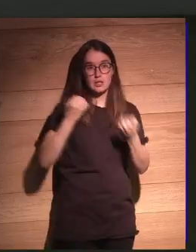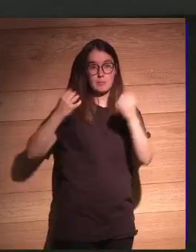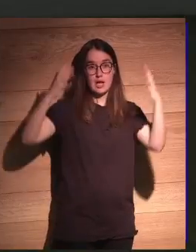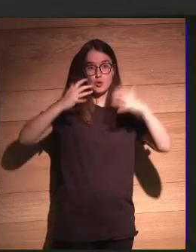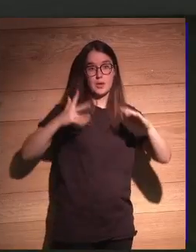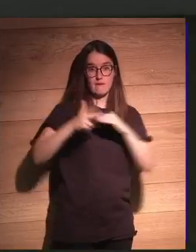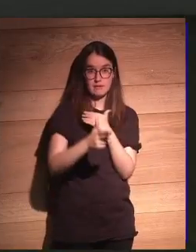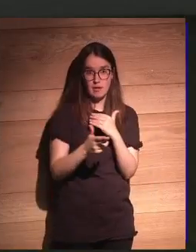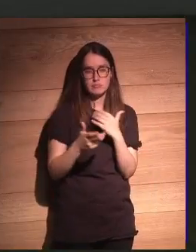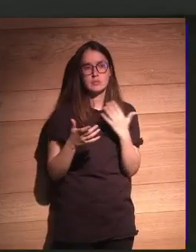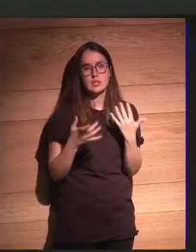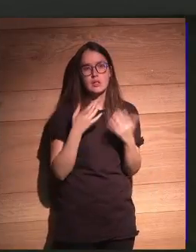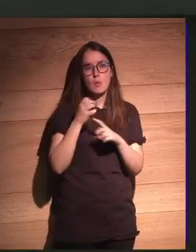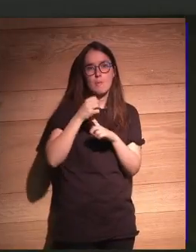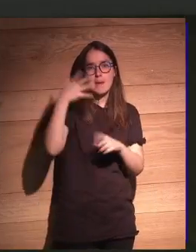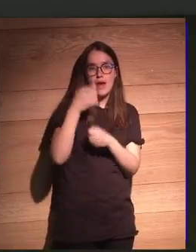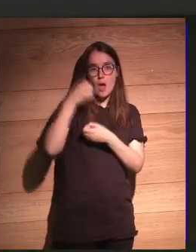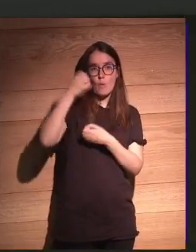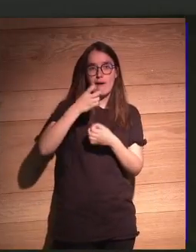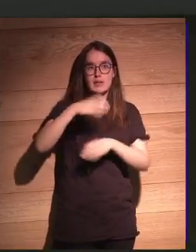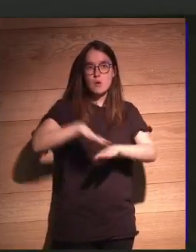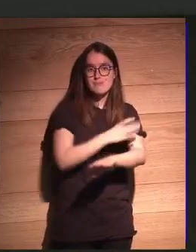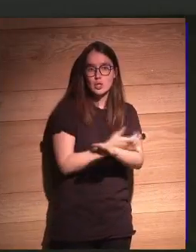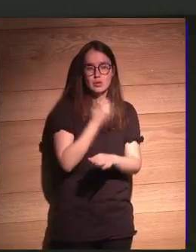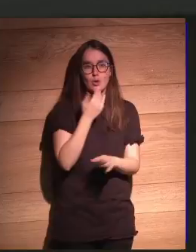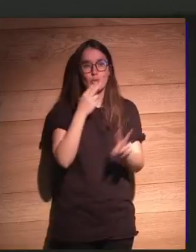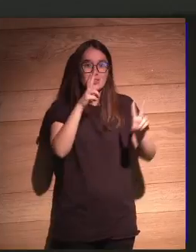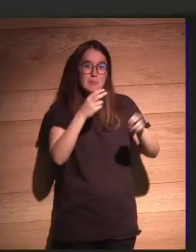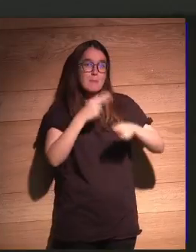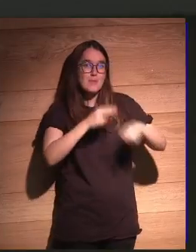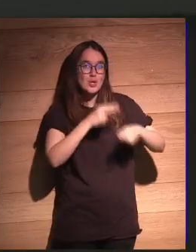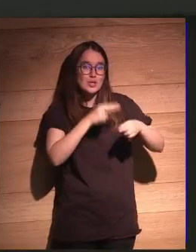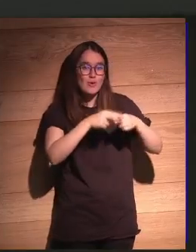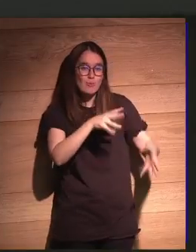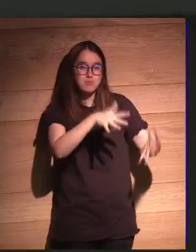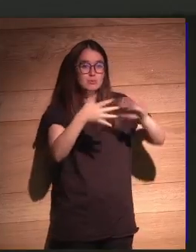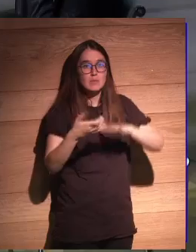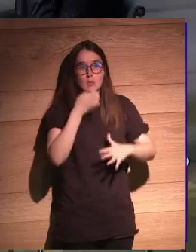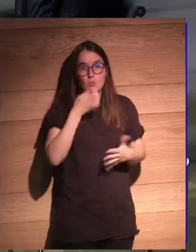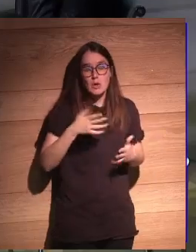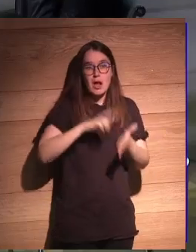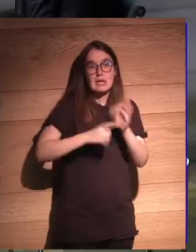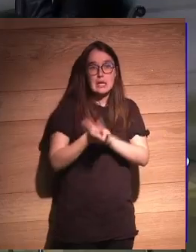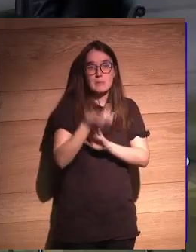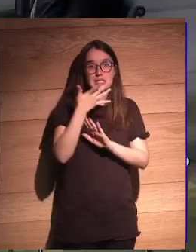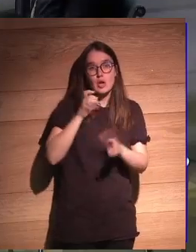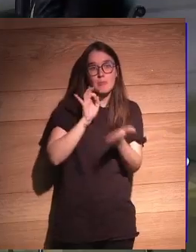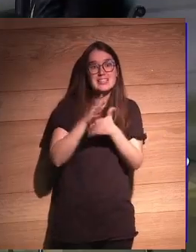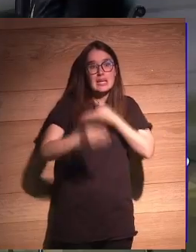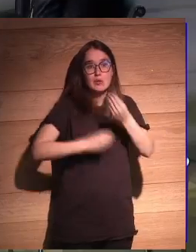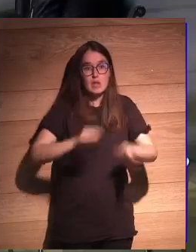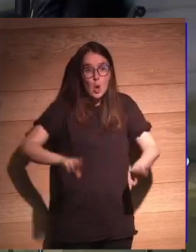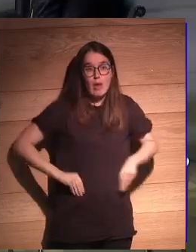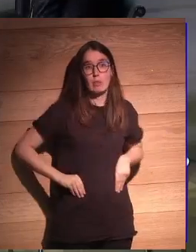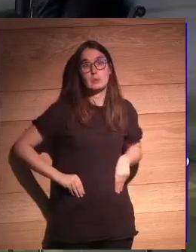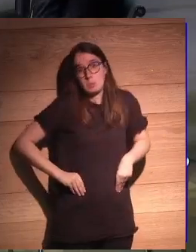do anything. You can just protect yourself. So rain will affect you as least as possible. But when it's a political one, they raise